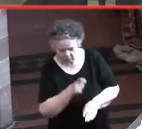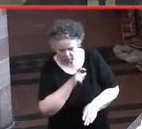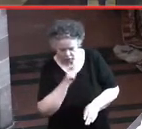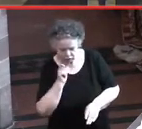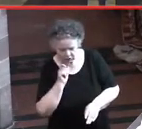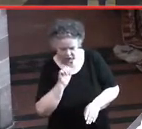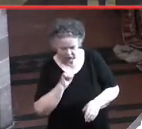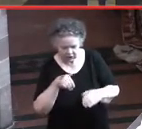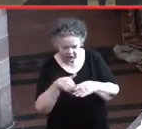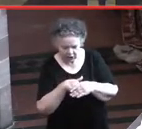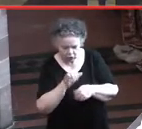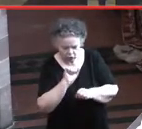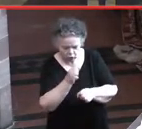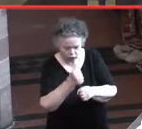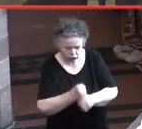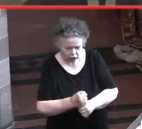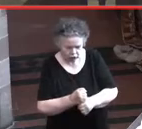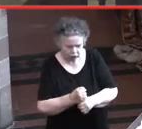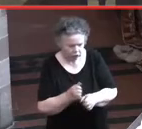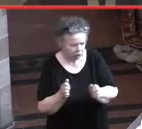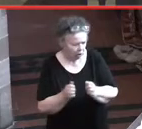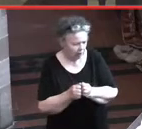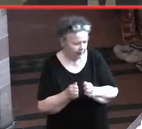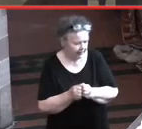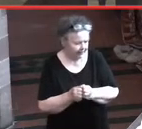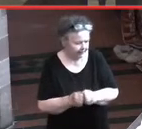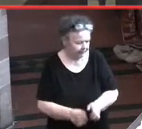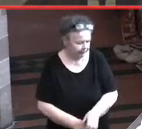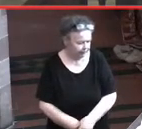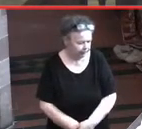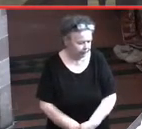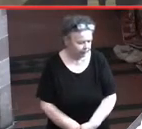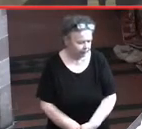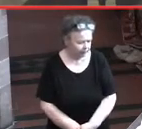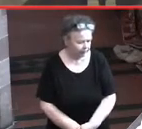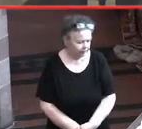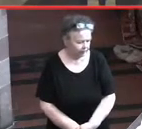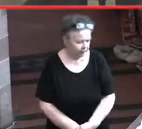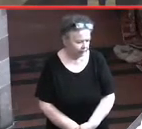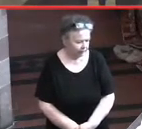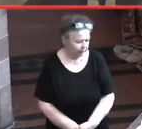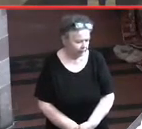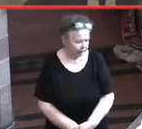presbyter in your church. Amen.